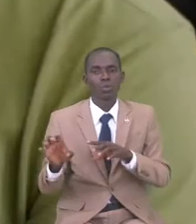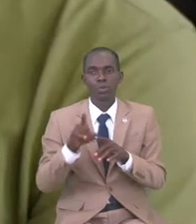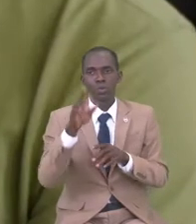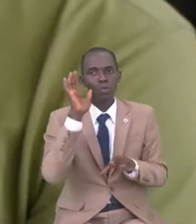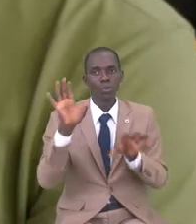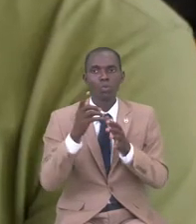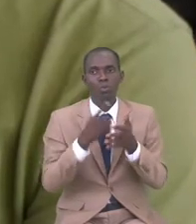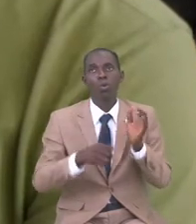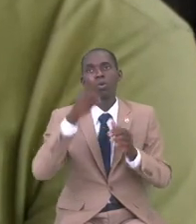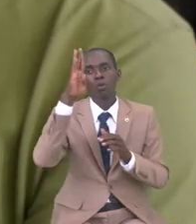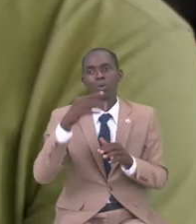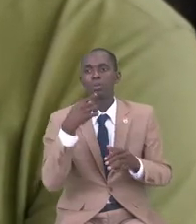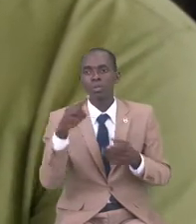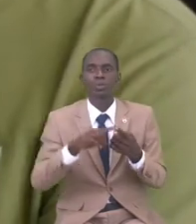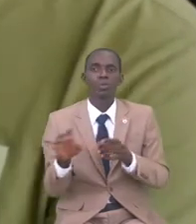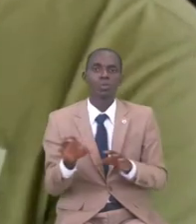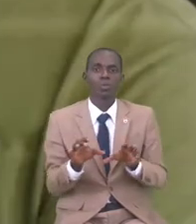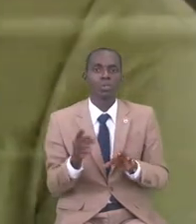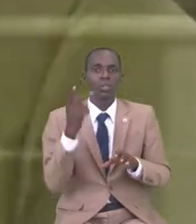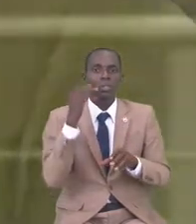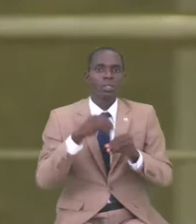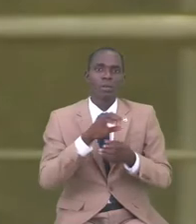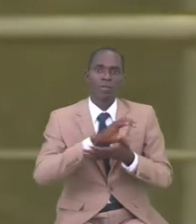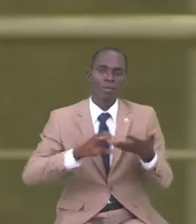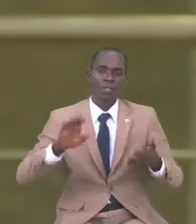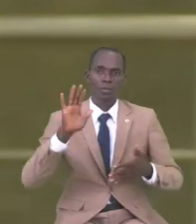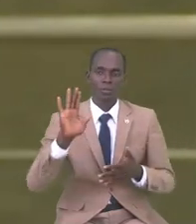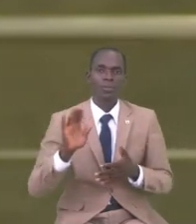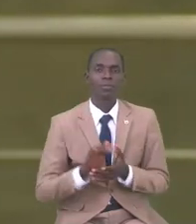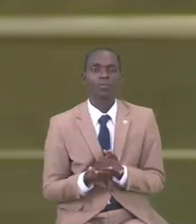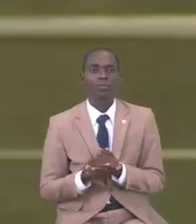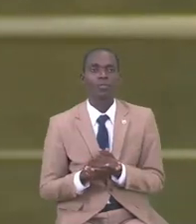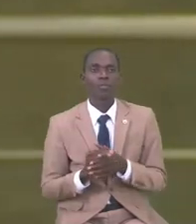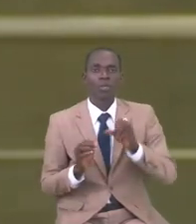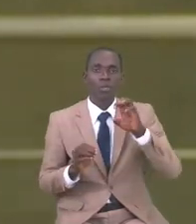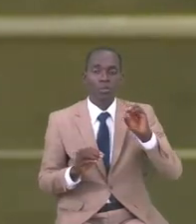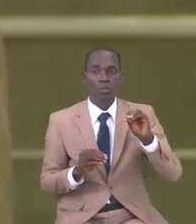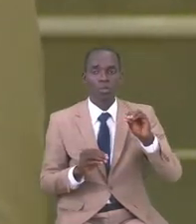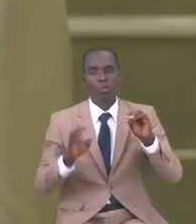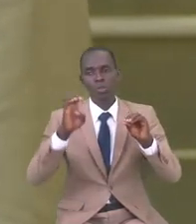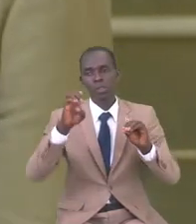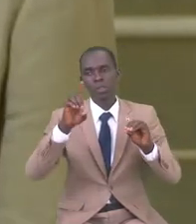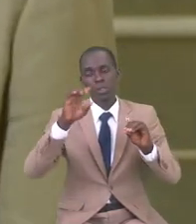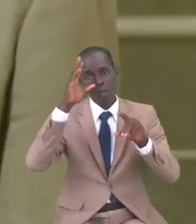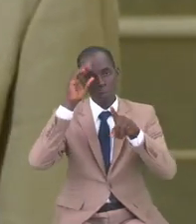do. Look at verse 5. In verse 5, so he went. God said, get up. He got